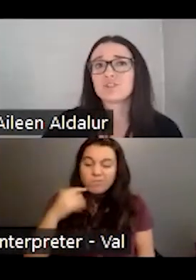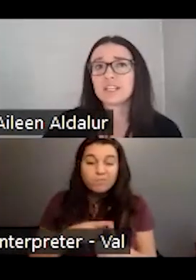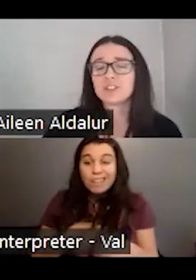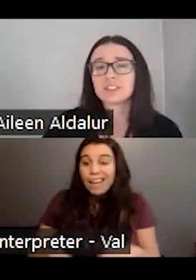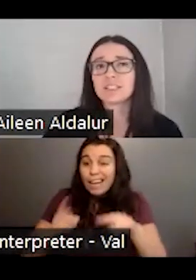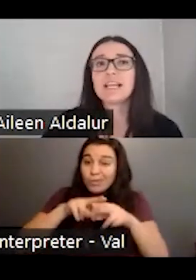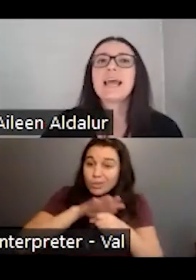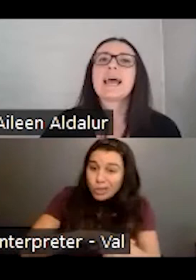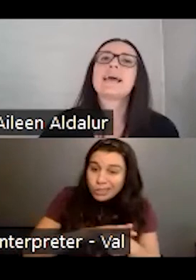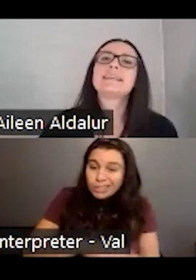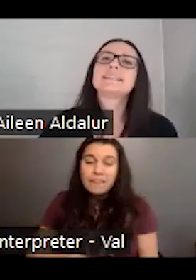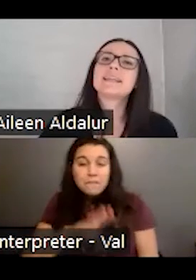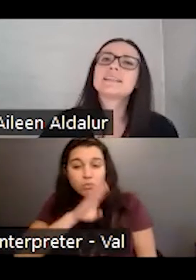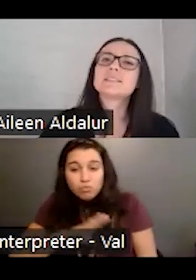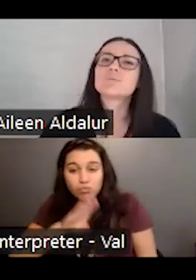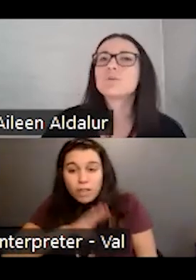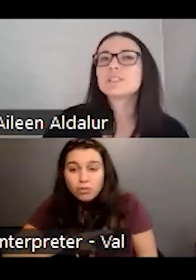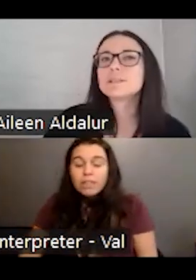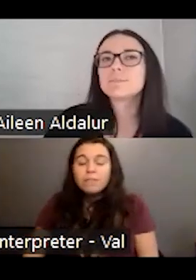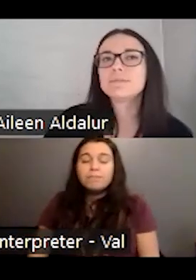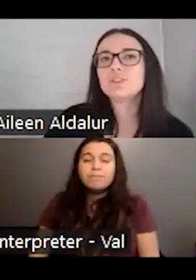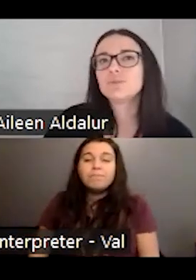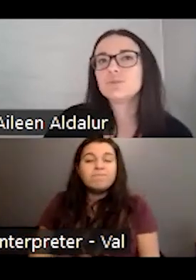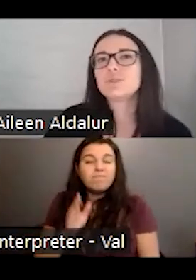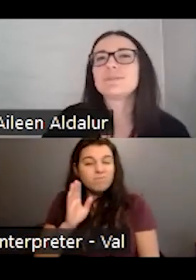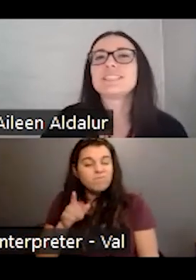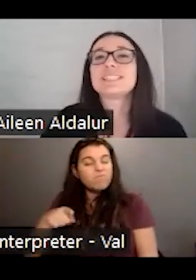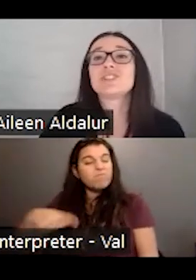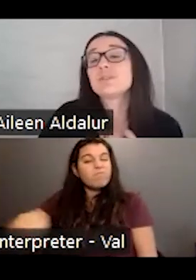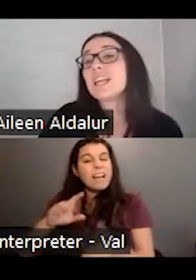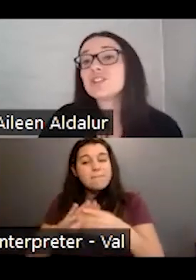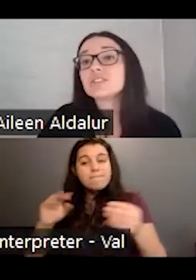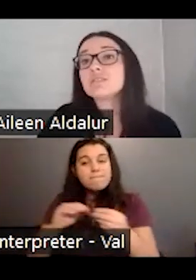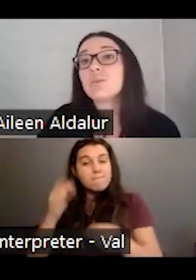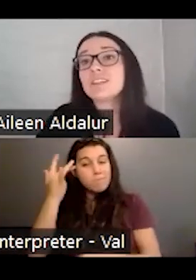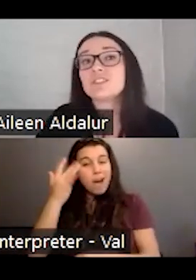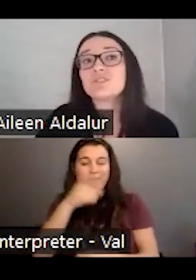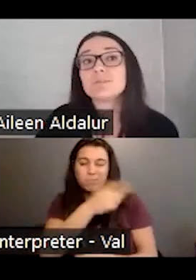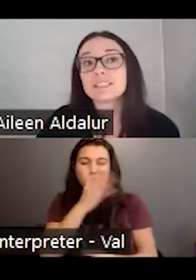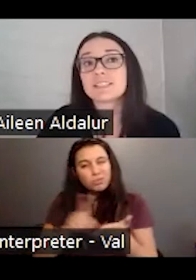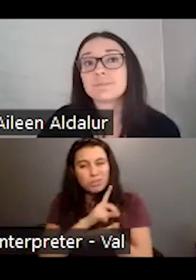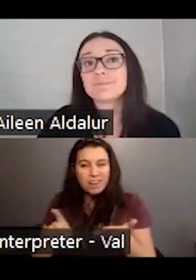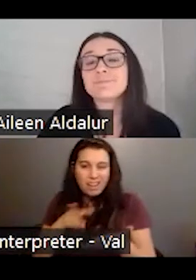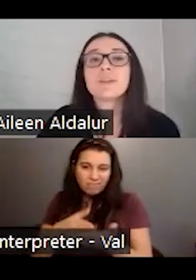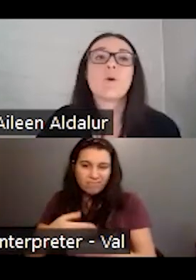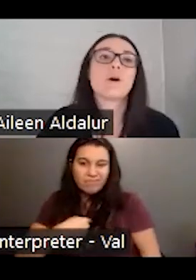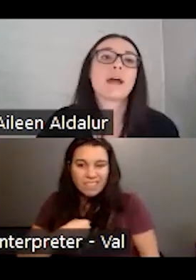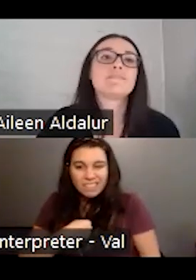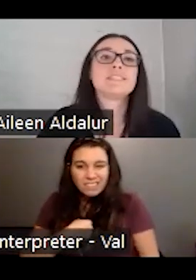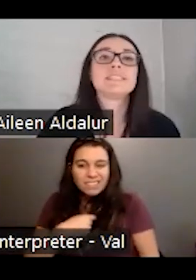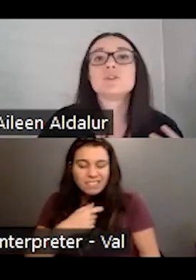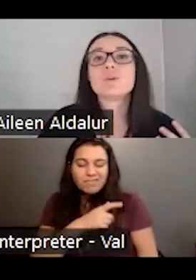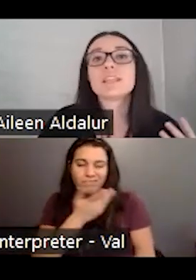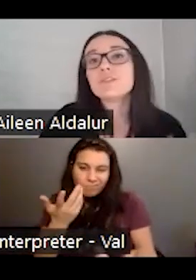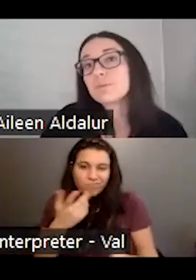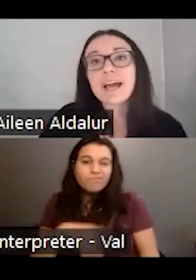and frustration. And they said that this would mostly be due to experiencing discrimination within the treatment system, or